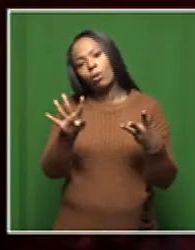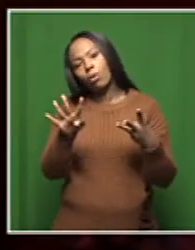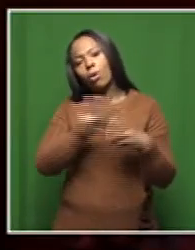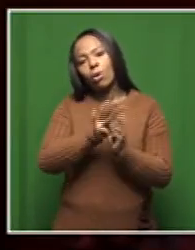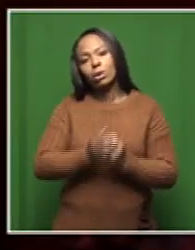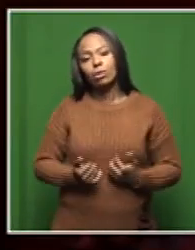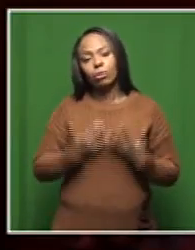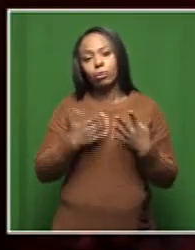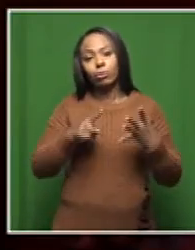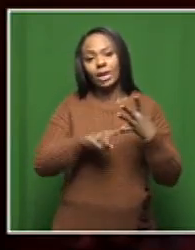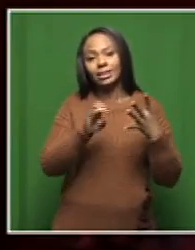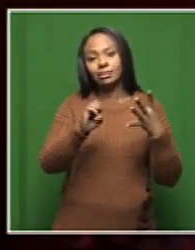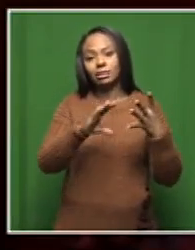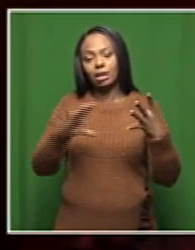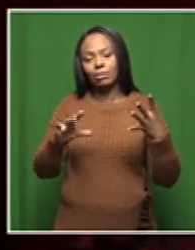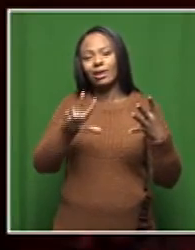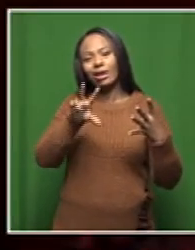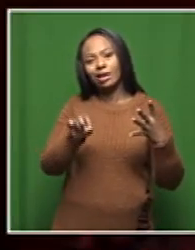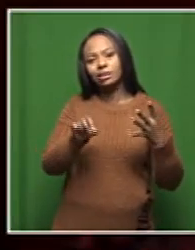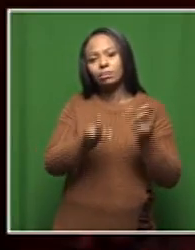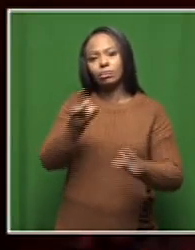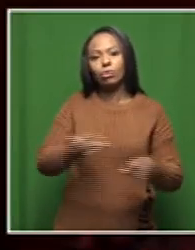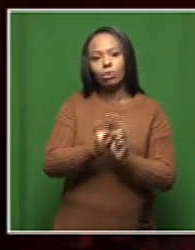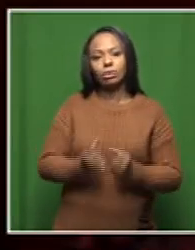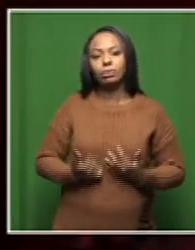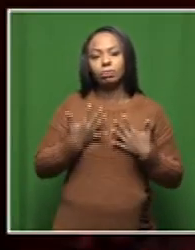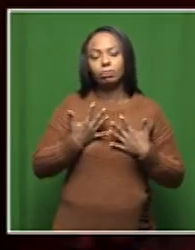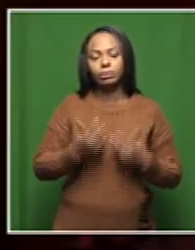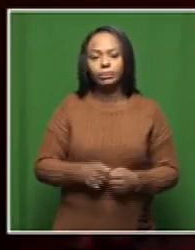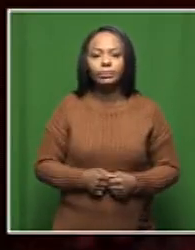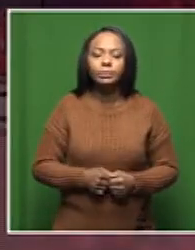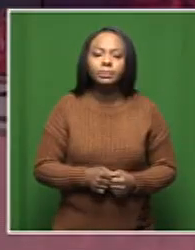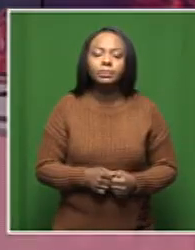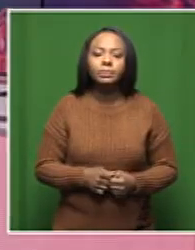154 cases. Eastern Cape with 80 cases.